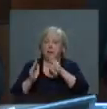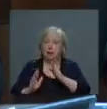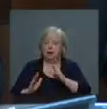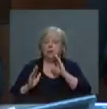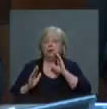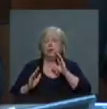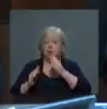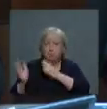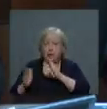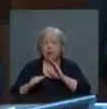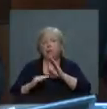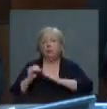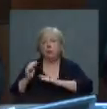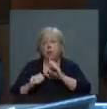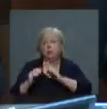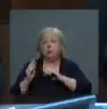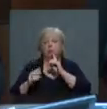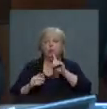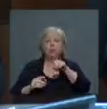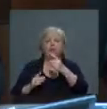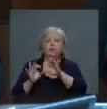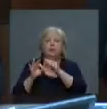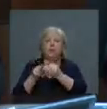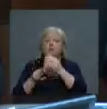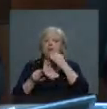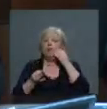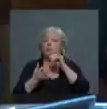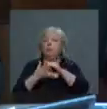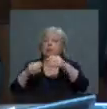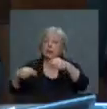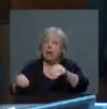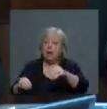these going to be single-family homes that are sold?